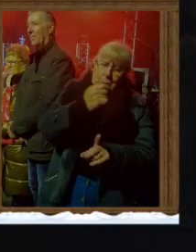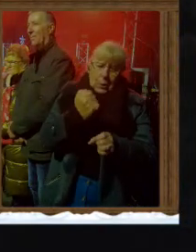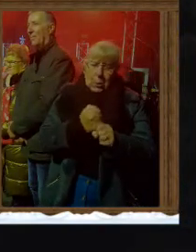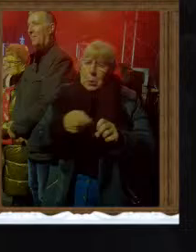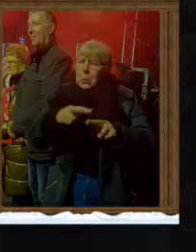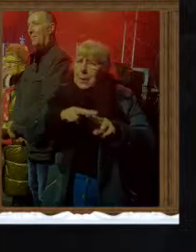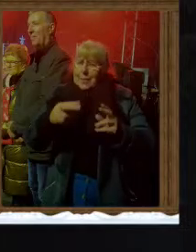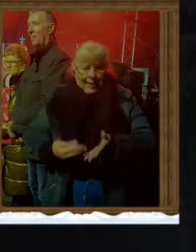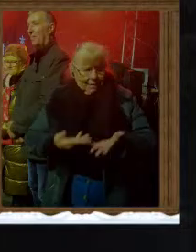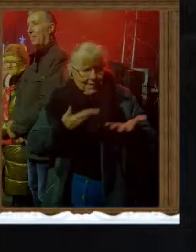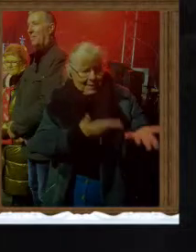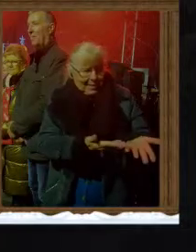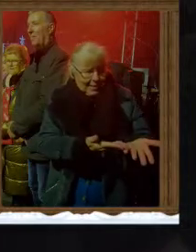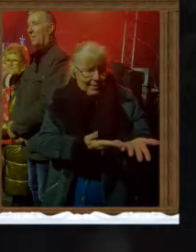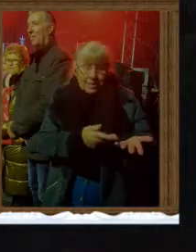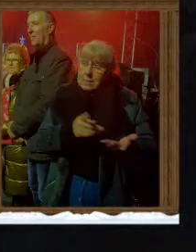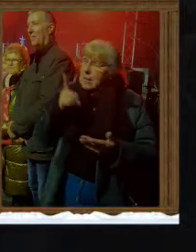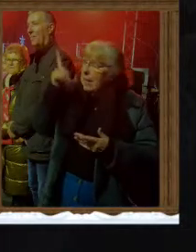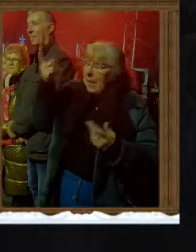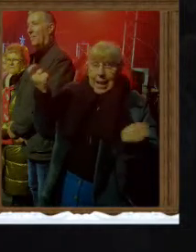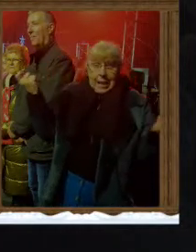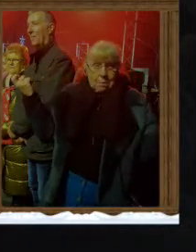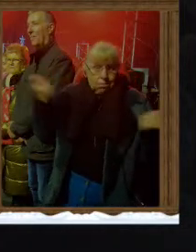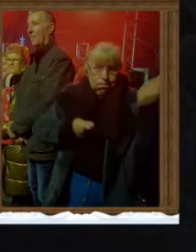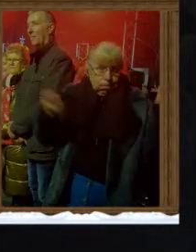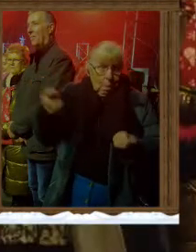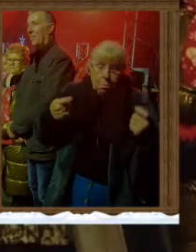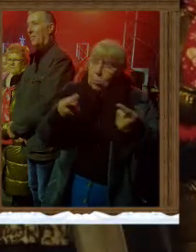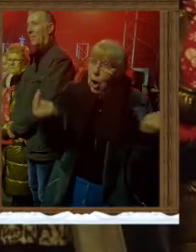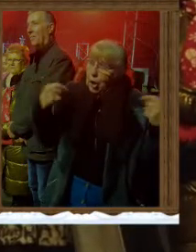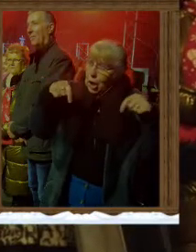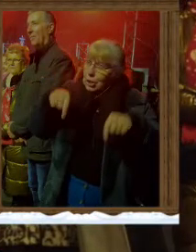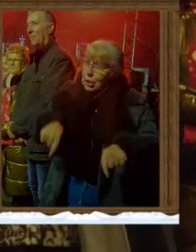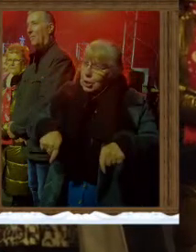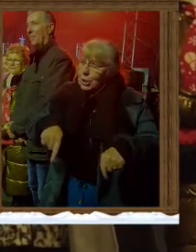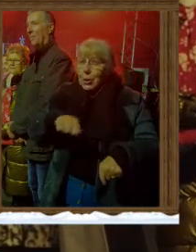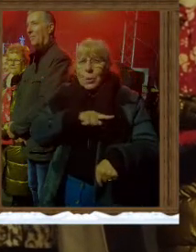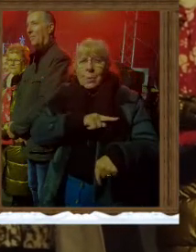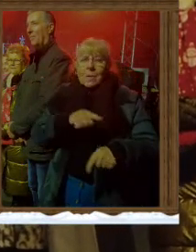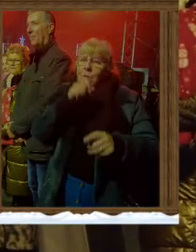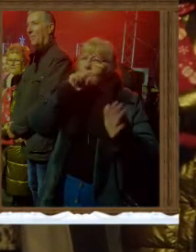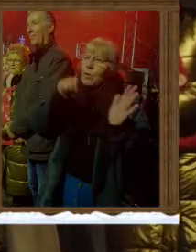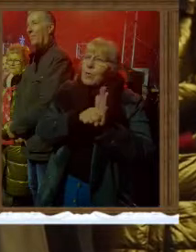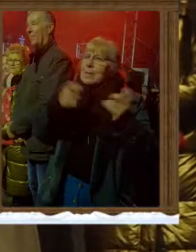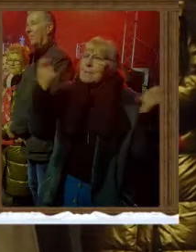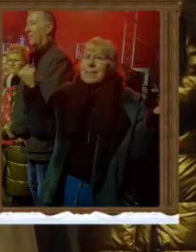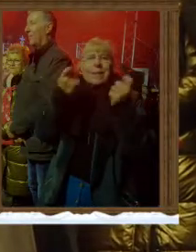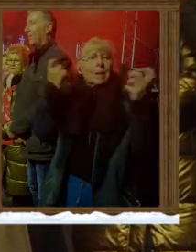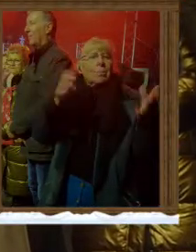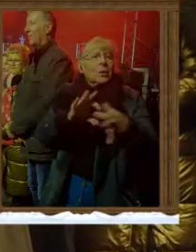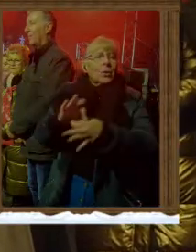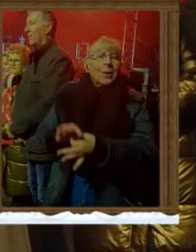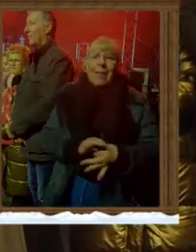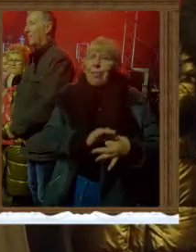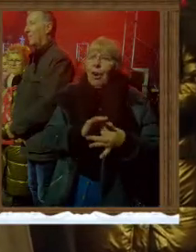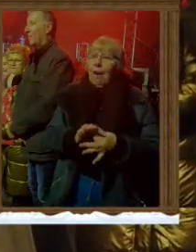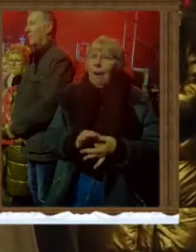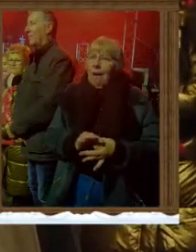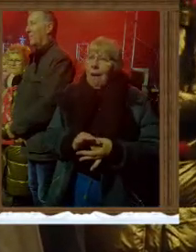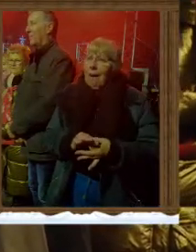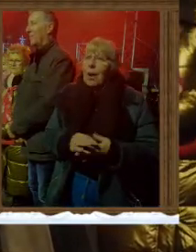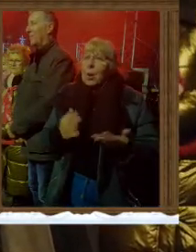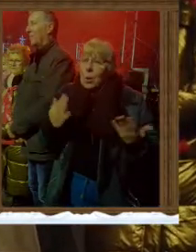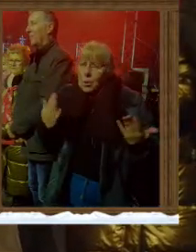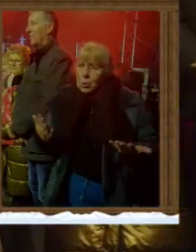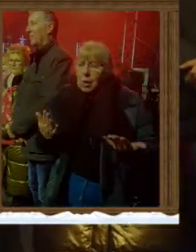he's also brought us here tonight to celebrate Christmas together. So let's celebrate